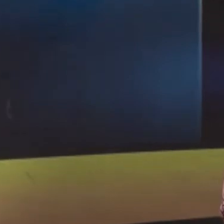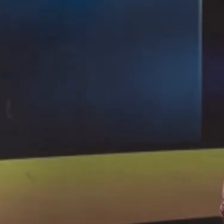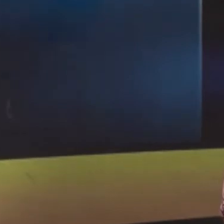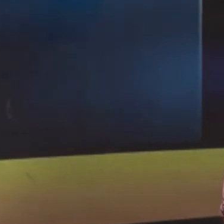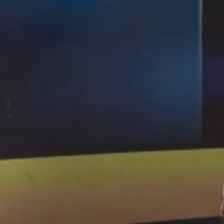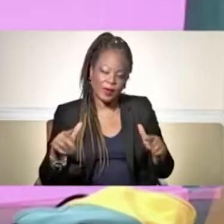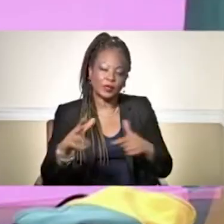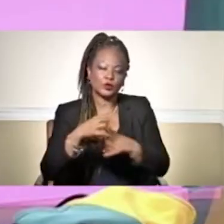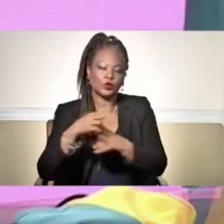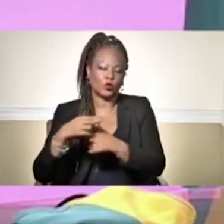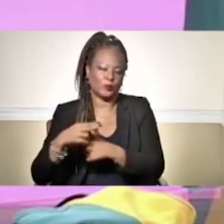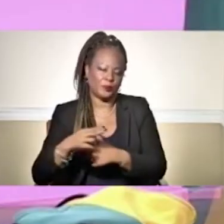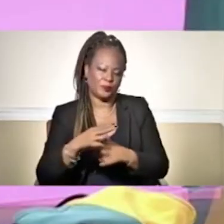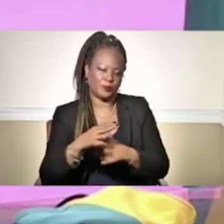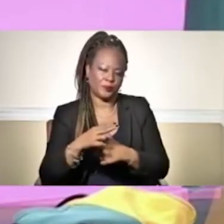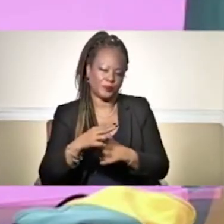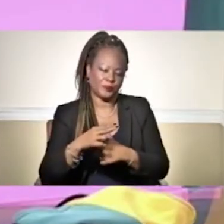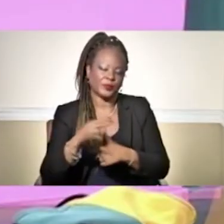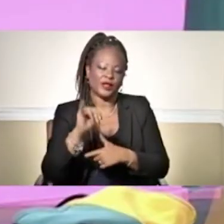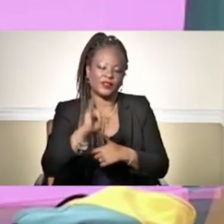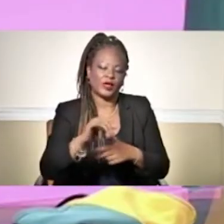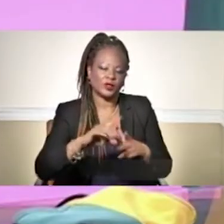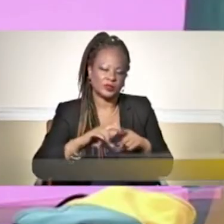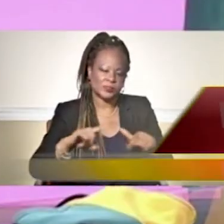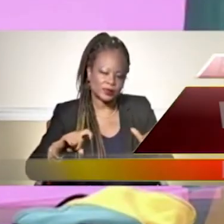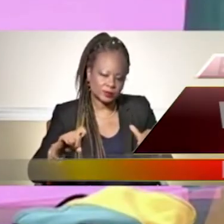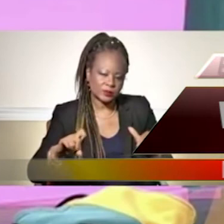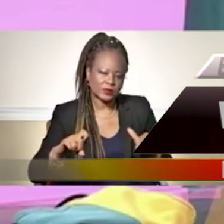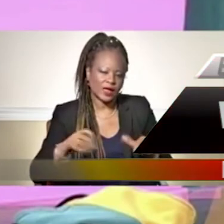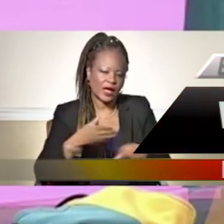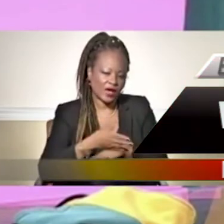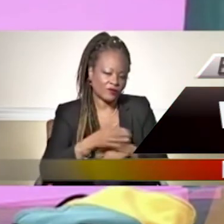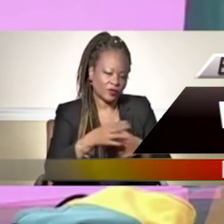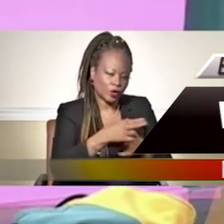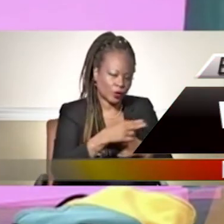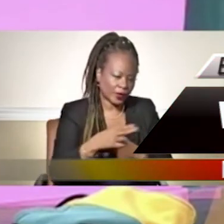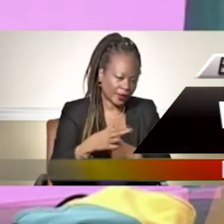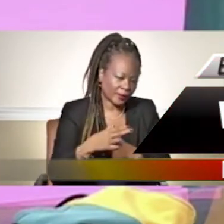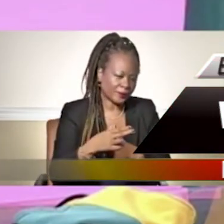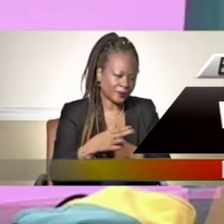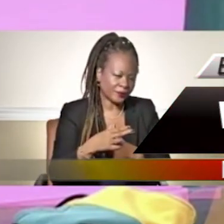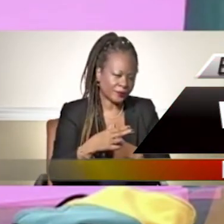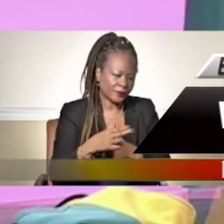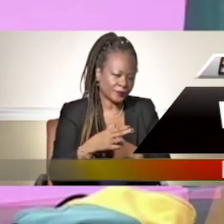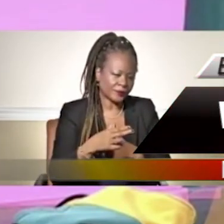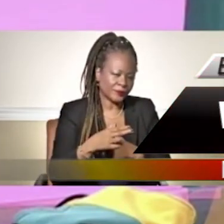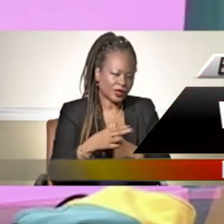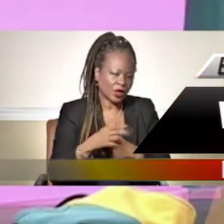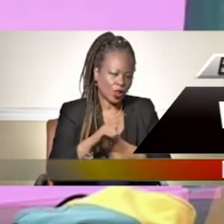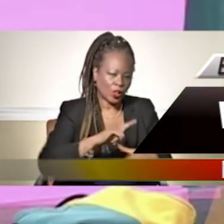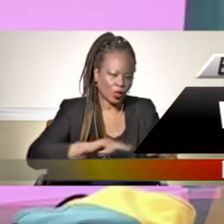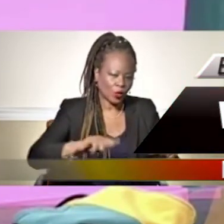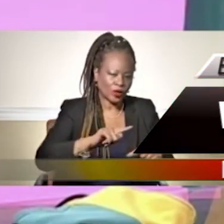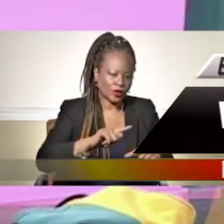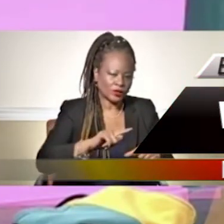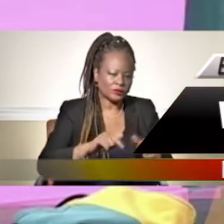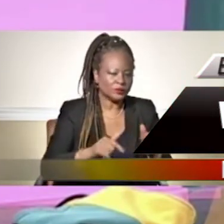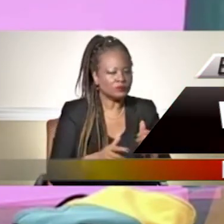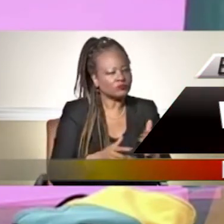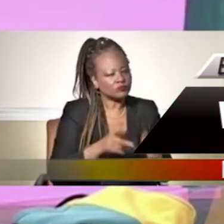the storm. Rapid assessments were conducted in the aftermath of Hurricane Dorian by teams of local professional